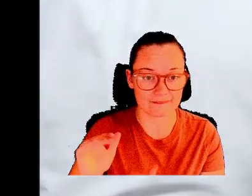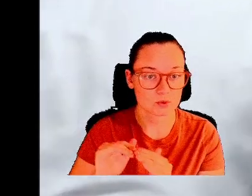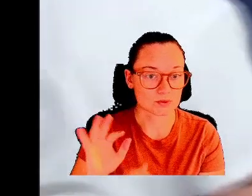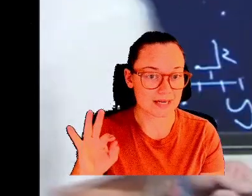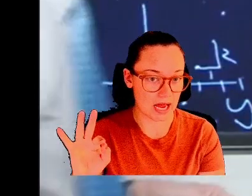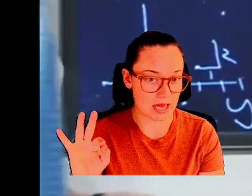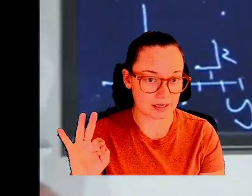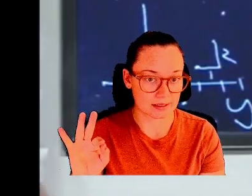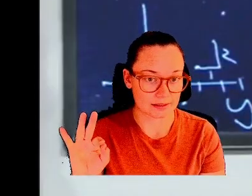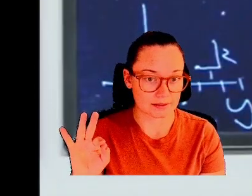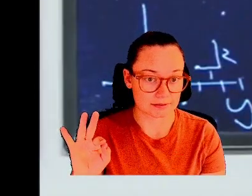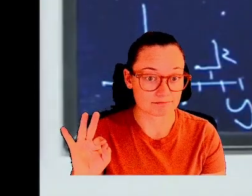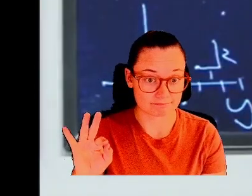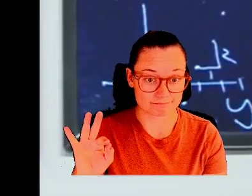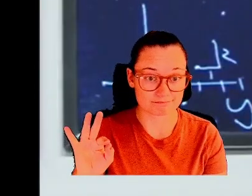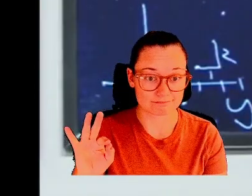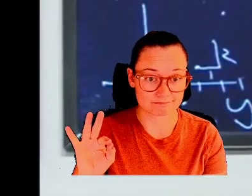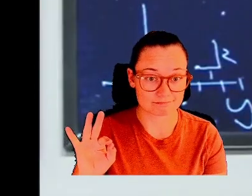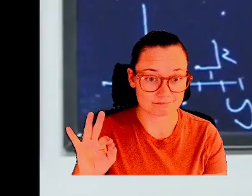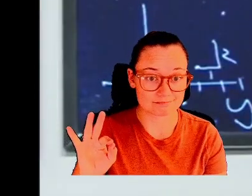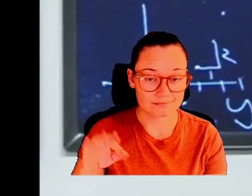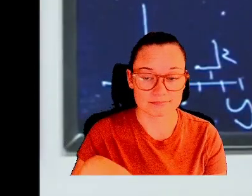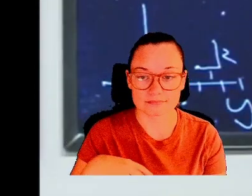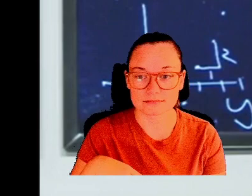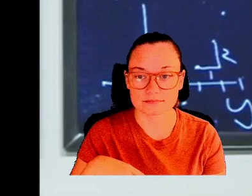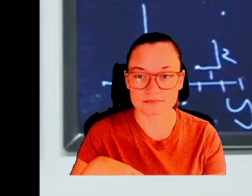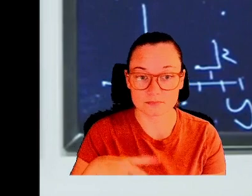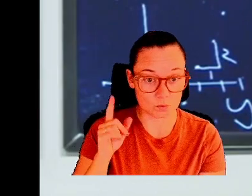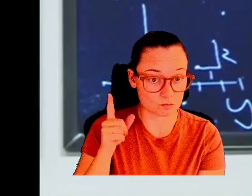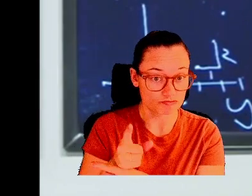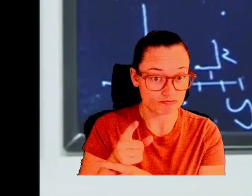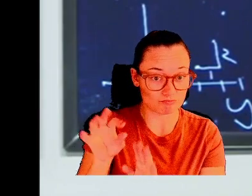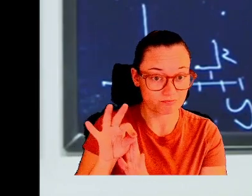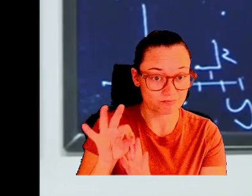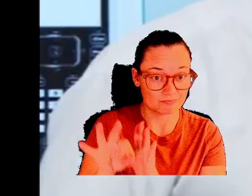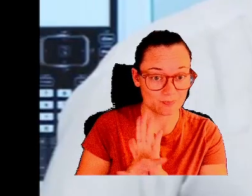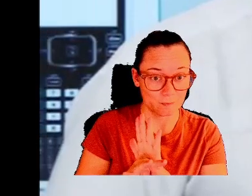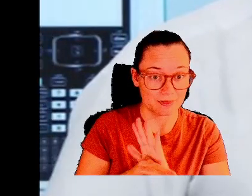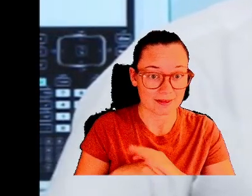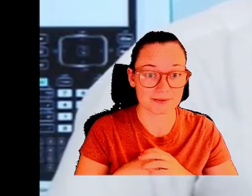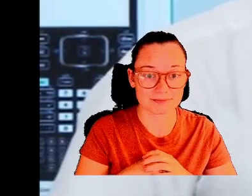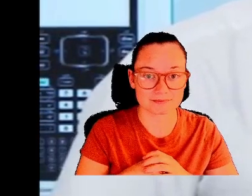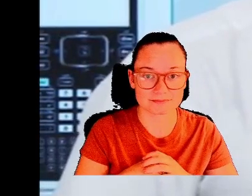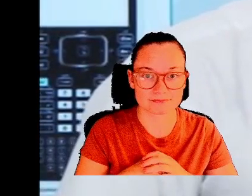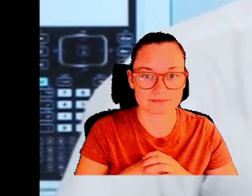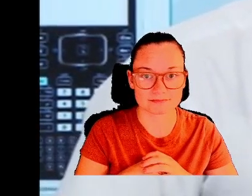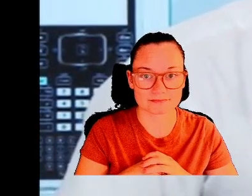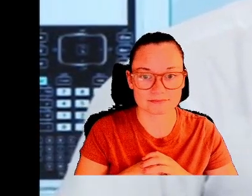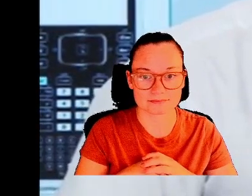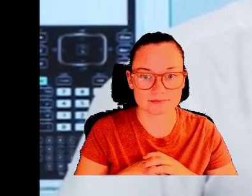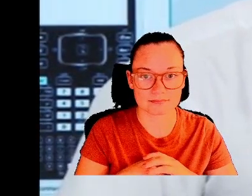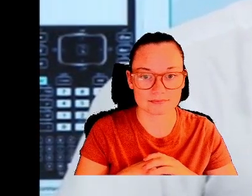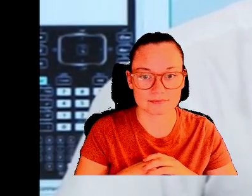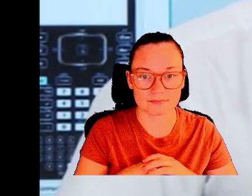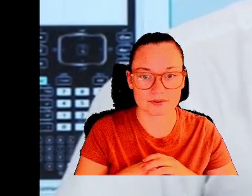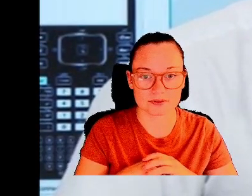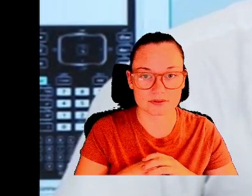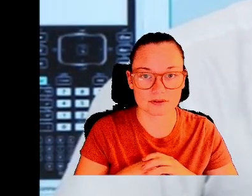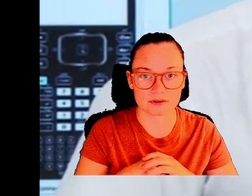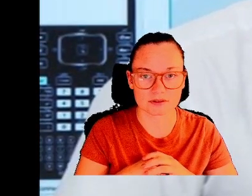The 7th term is 9. So she's got the correct formula up there. Now I can't remember what I asked you. What is